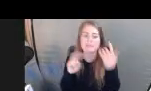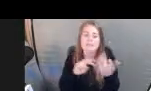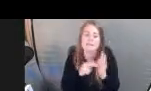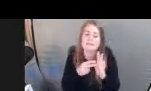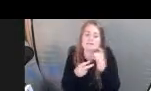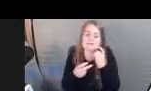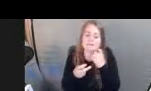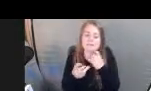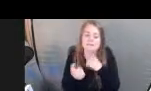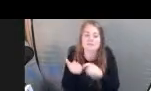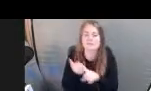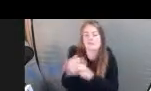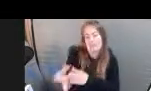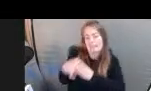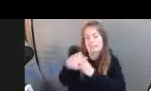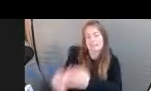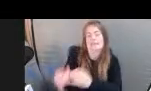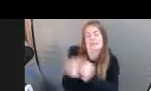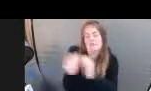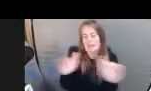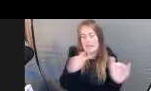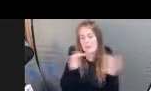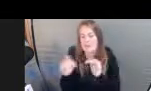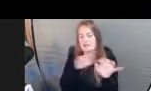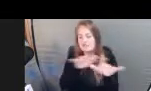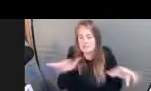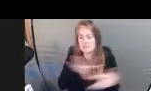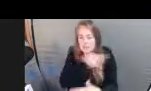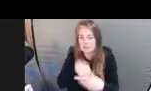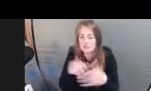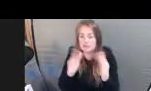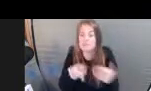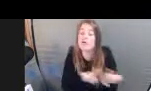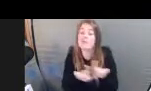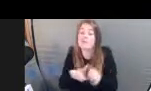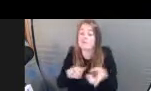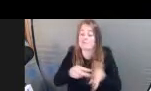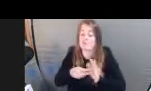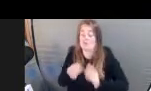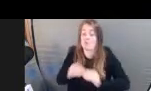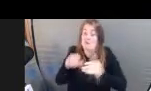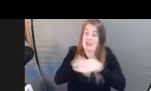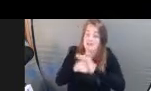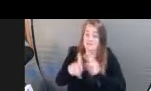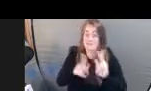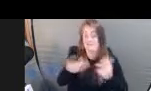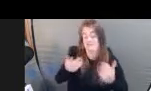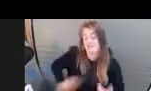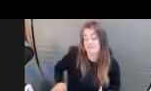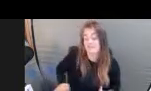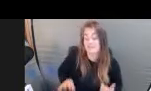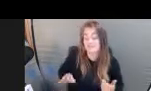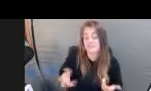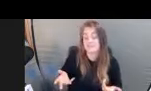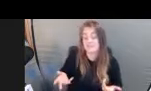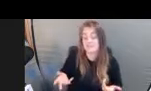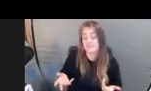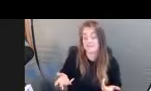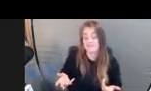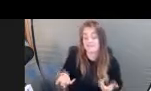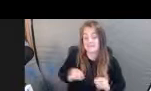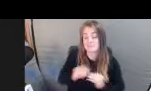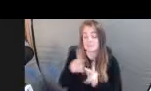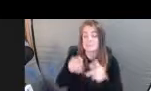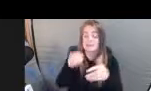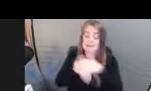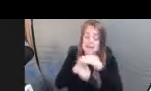in equity, diversity, and inclusion. And of course, it provides improved access for everyone, and that's a huge benefit for everybody. So